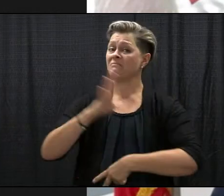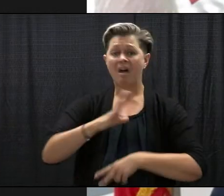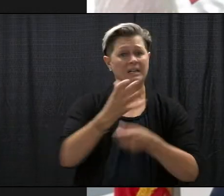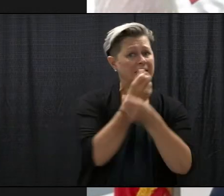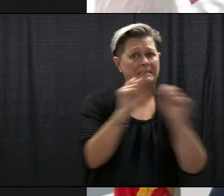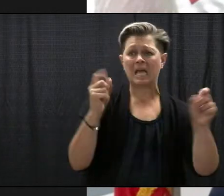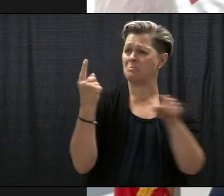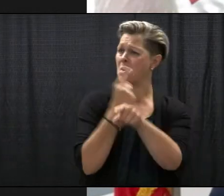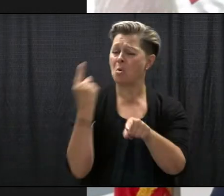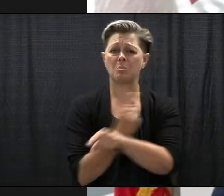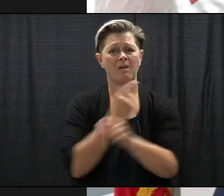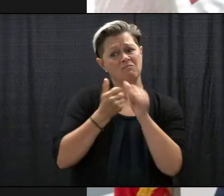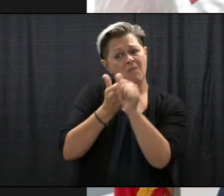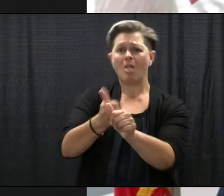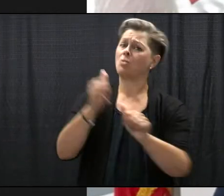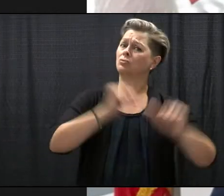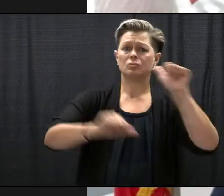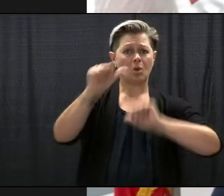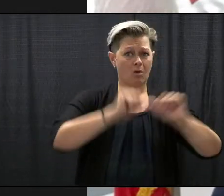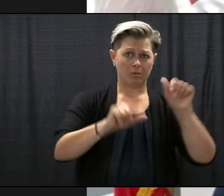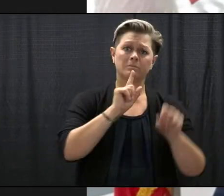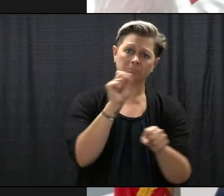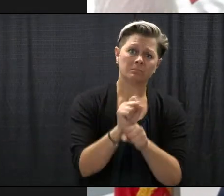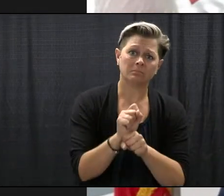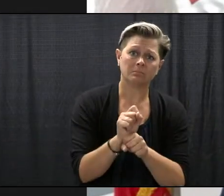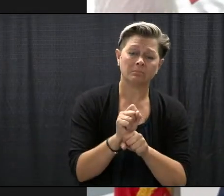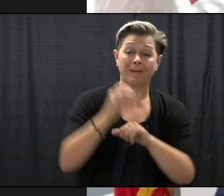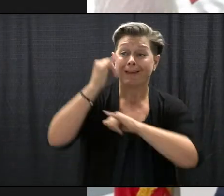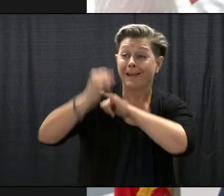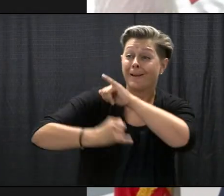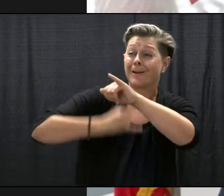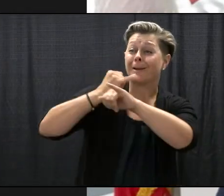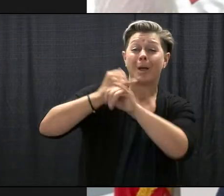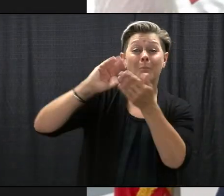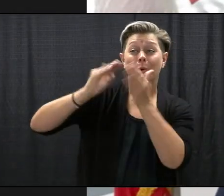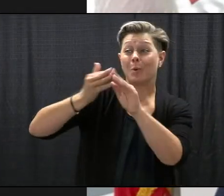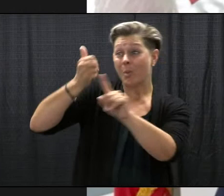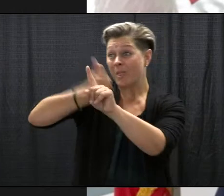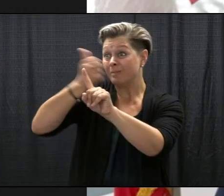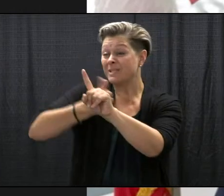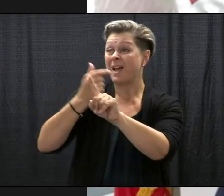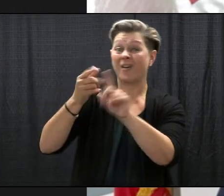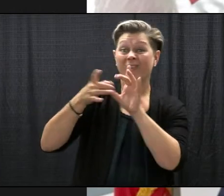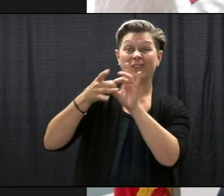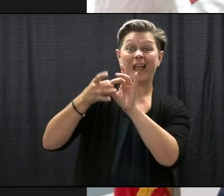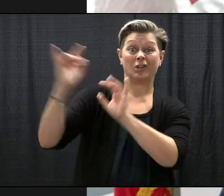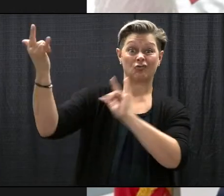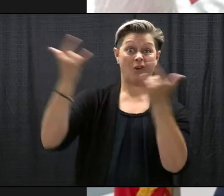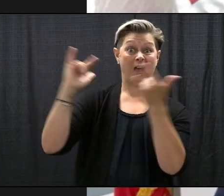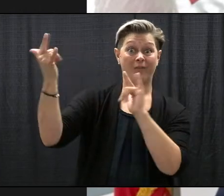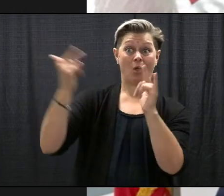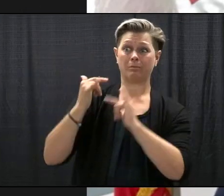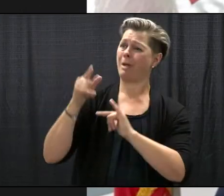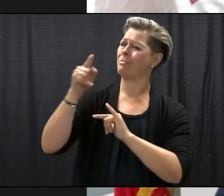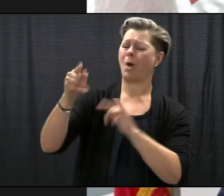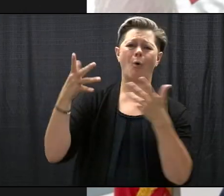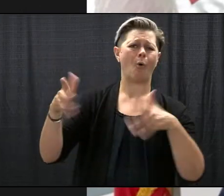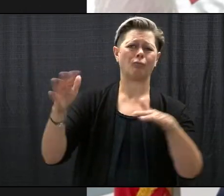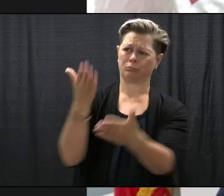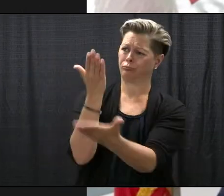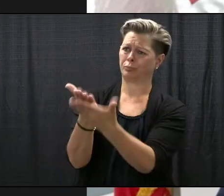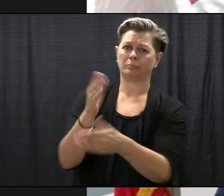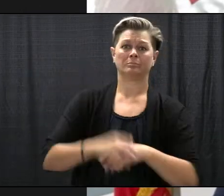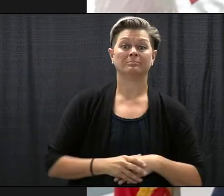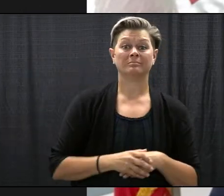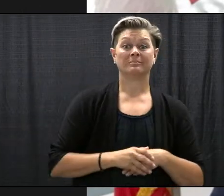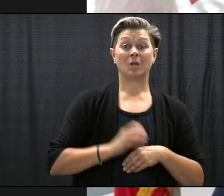it's scientifically based. This is something that the international community in terms of travel will definitely figure out. As I'm sure everyone's aware, the Prime Minister has